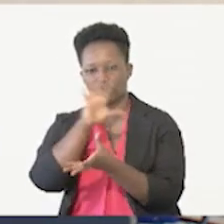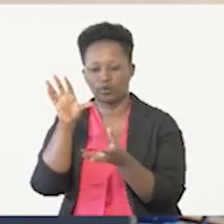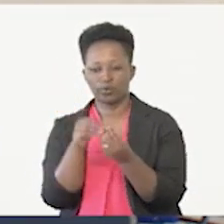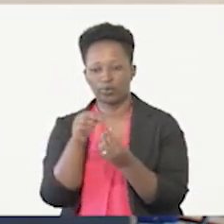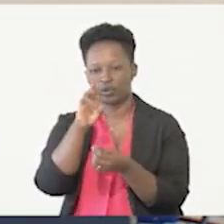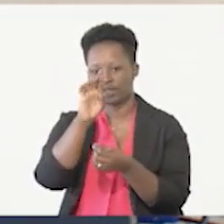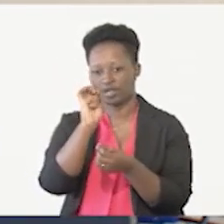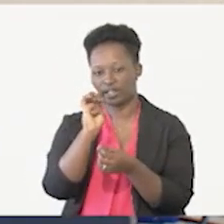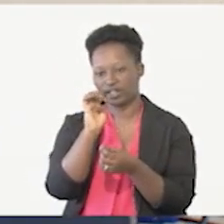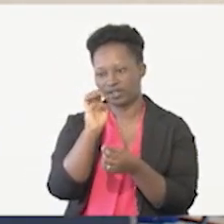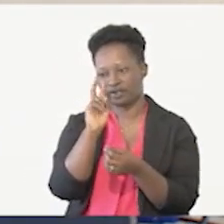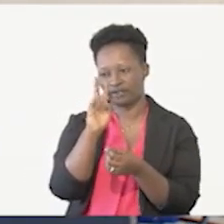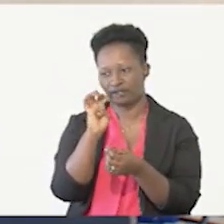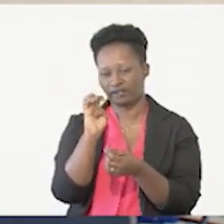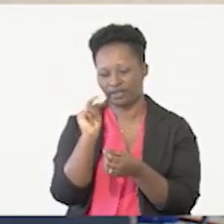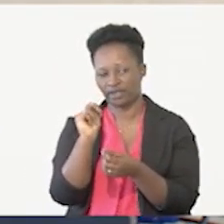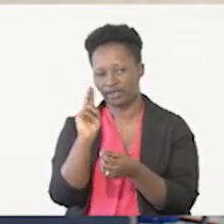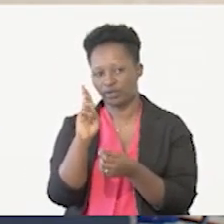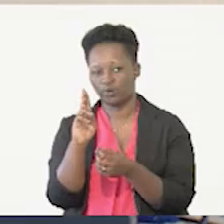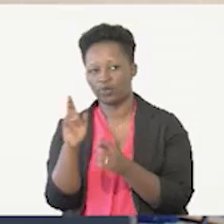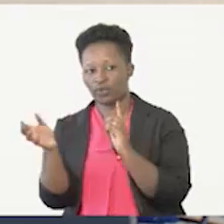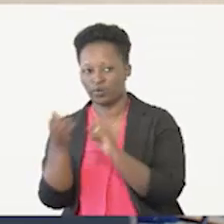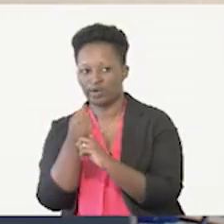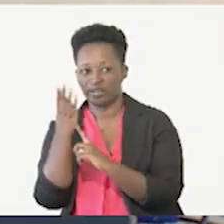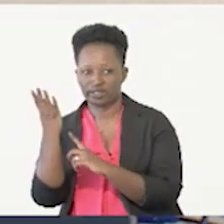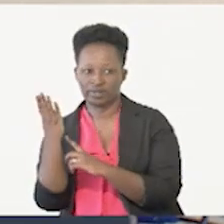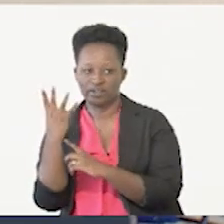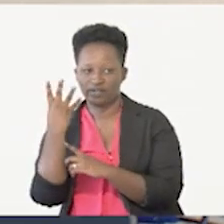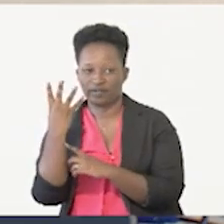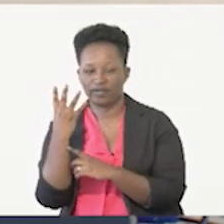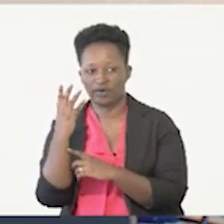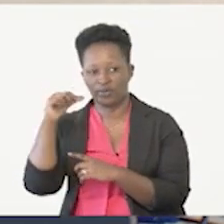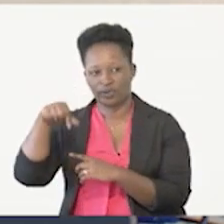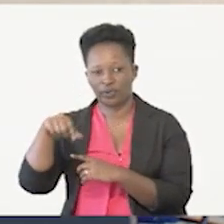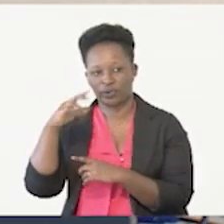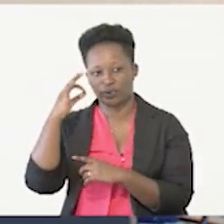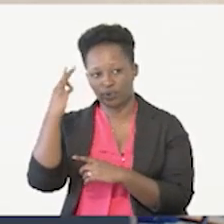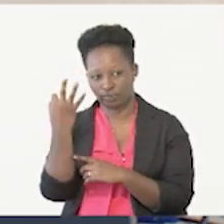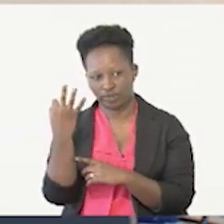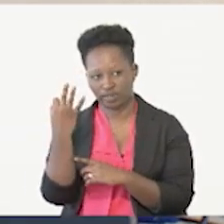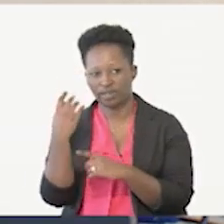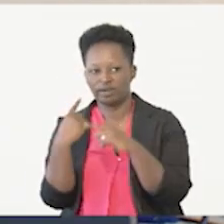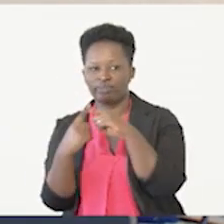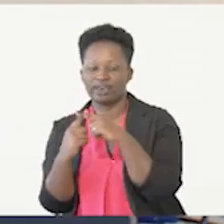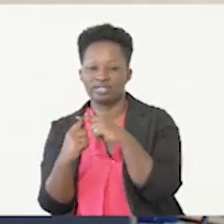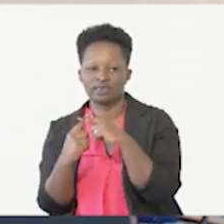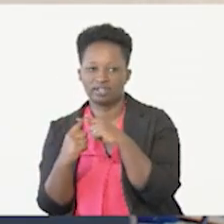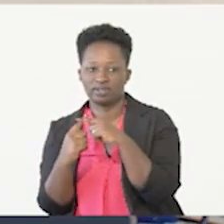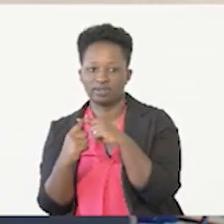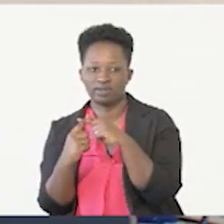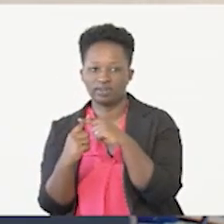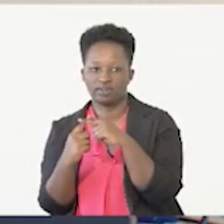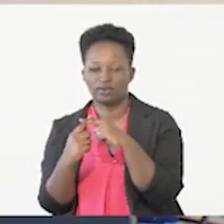function, if you get this, you multiply it here, you get 4 q cubed plus q